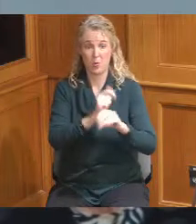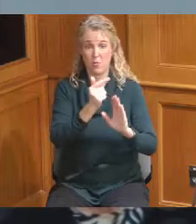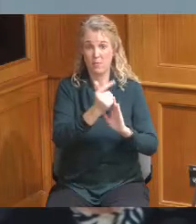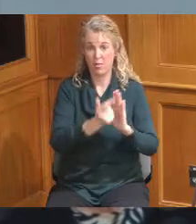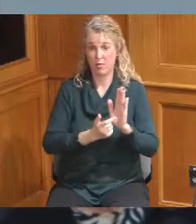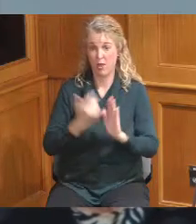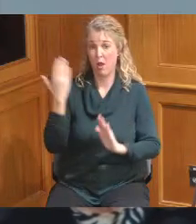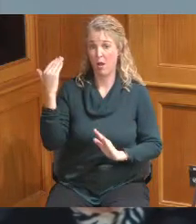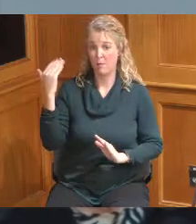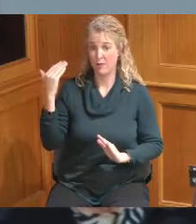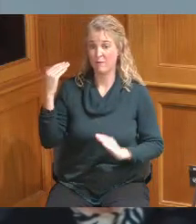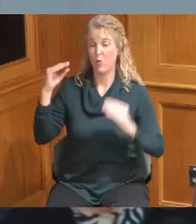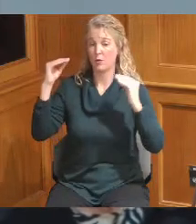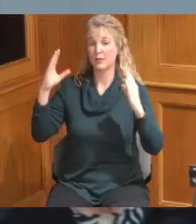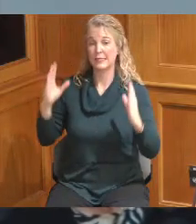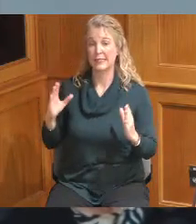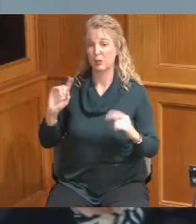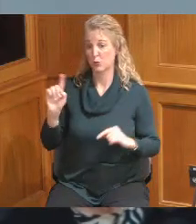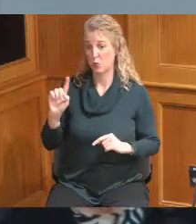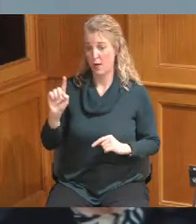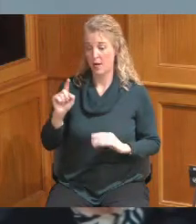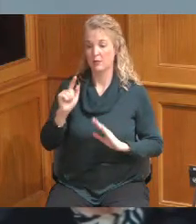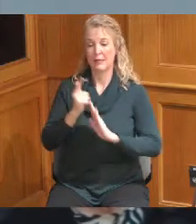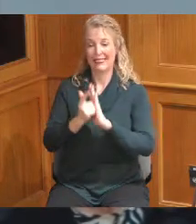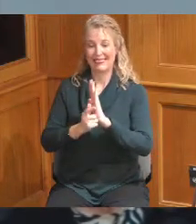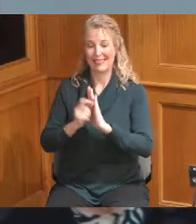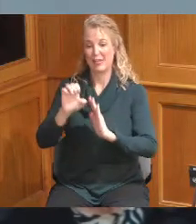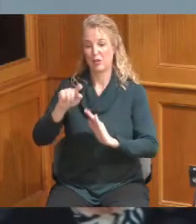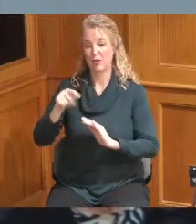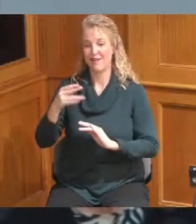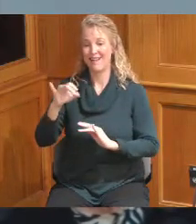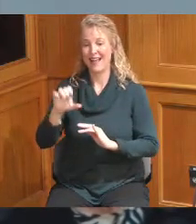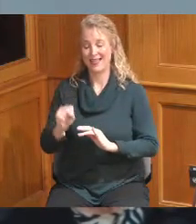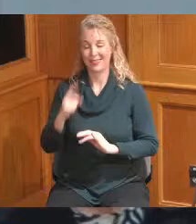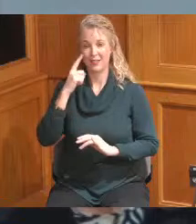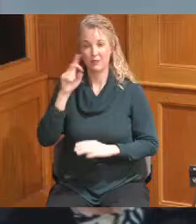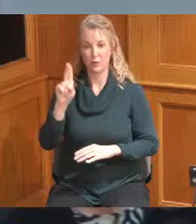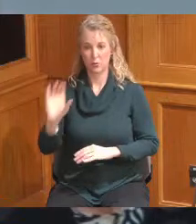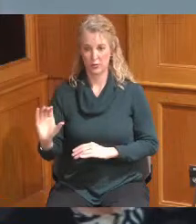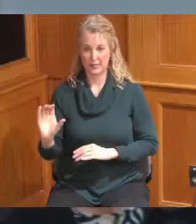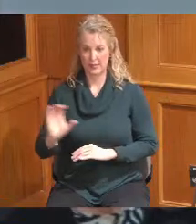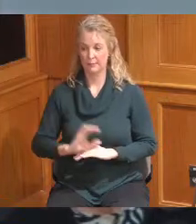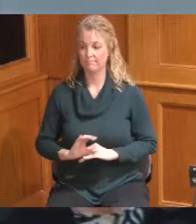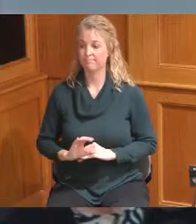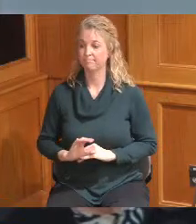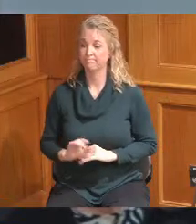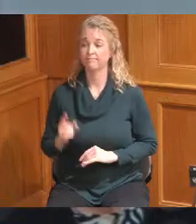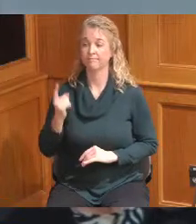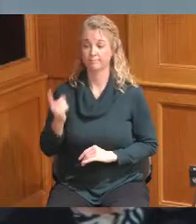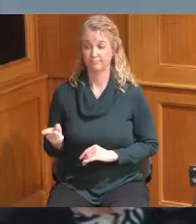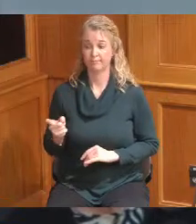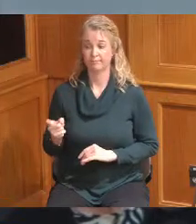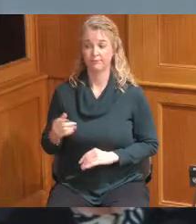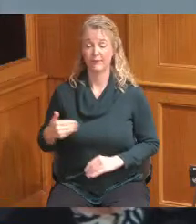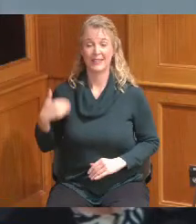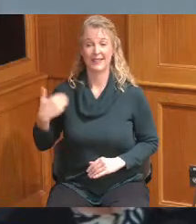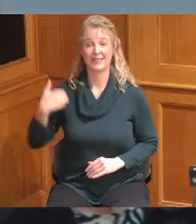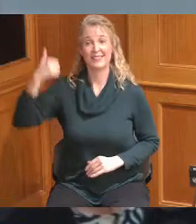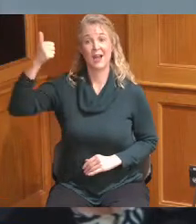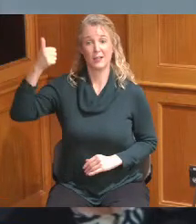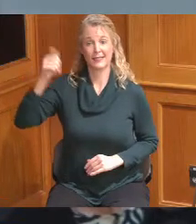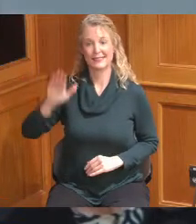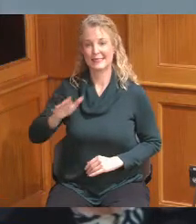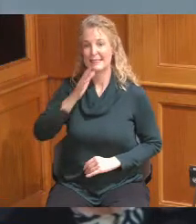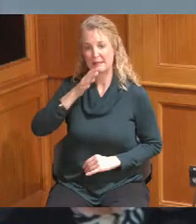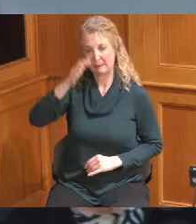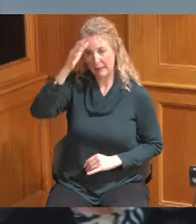served as an adjunct professor of legal ethics at the University of Cincinnati. Whereas Judge Moore, the youngest child of Richard